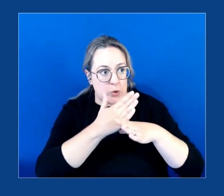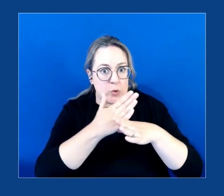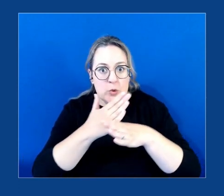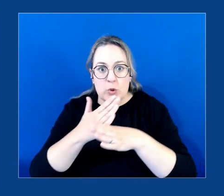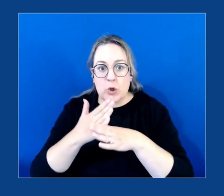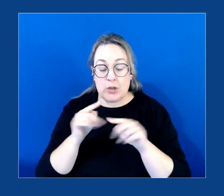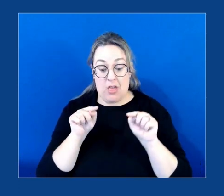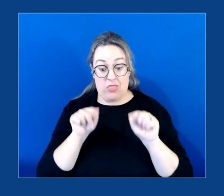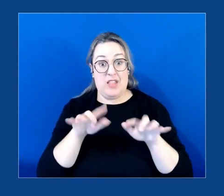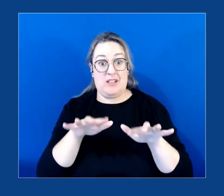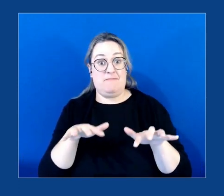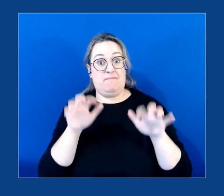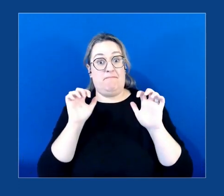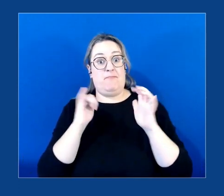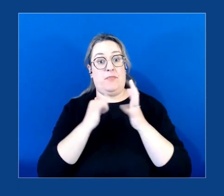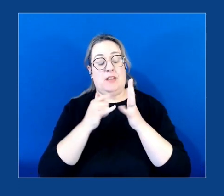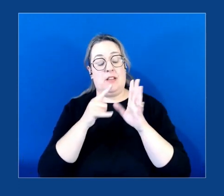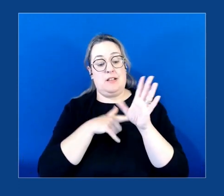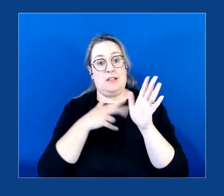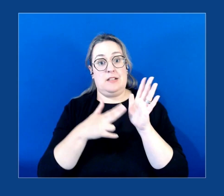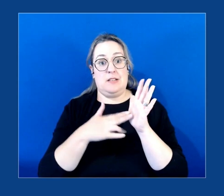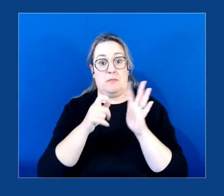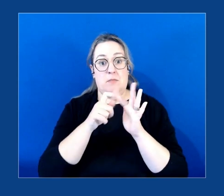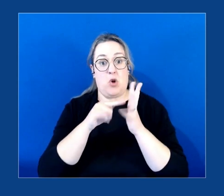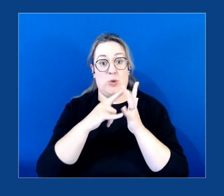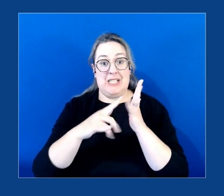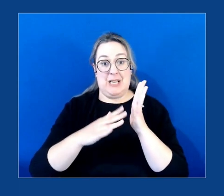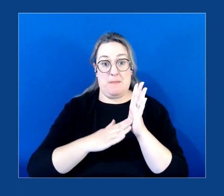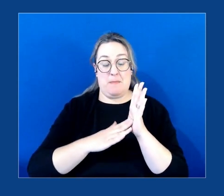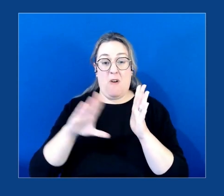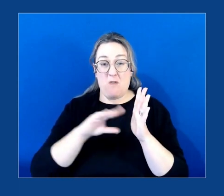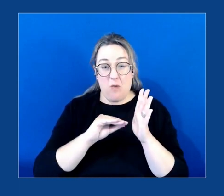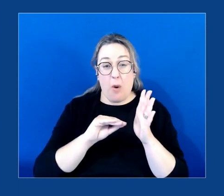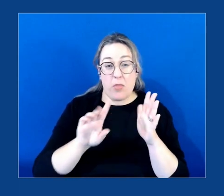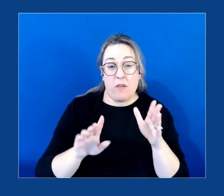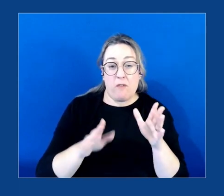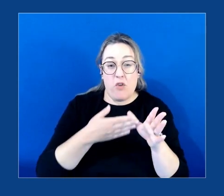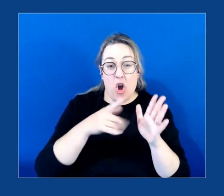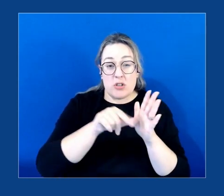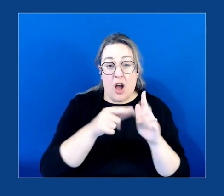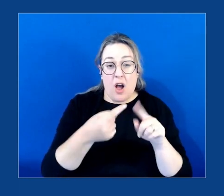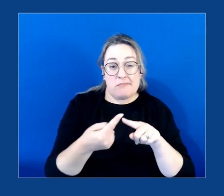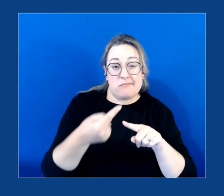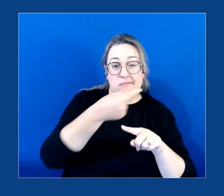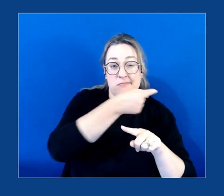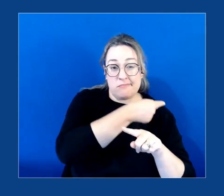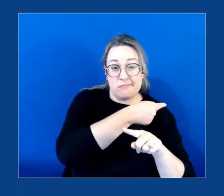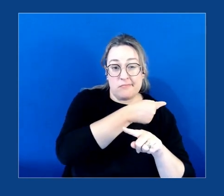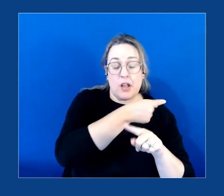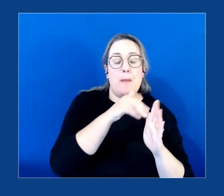is, you know, an annual event which came out of that very first one, has given an opportunity for people